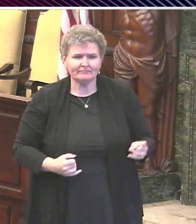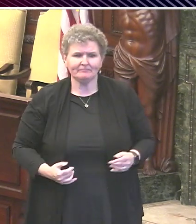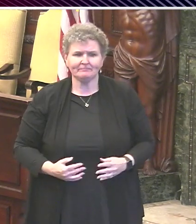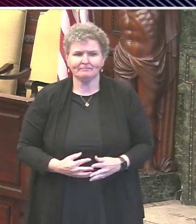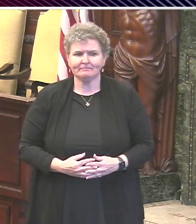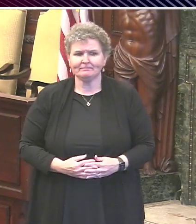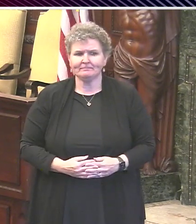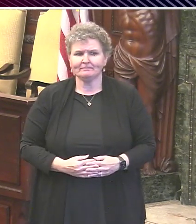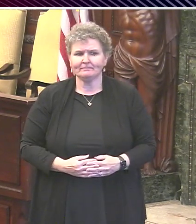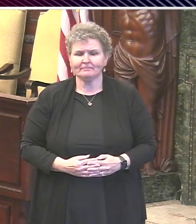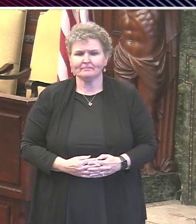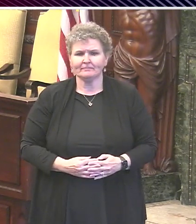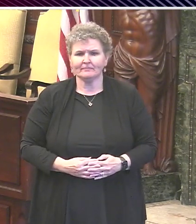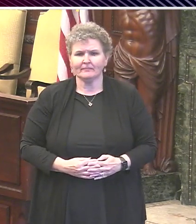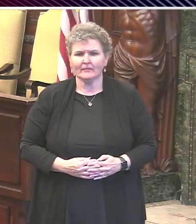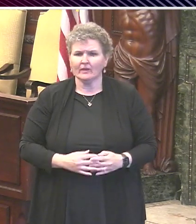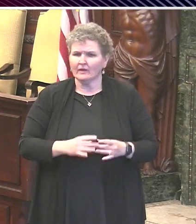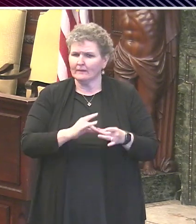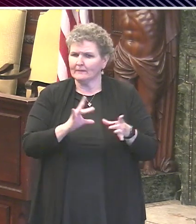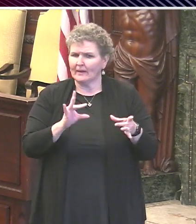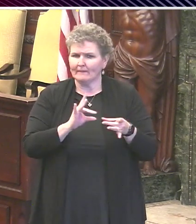Break it, Brainer, Kelvin.